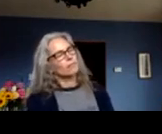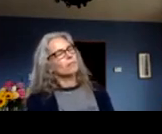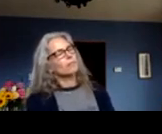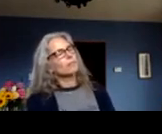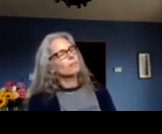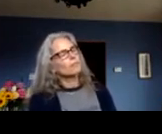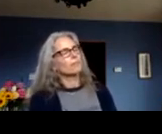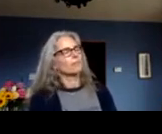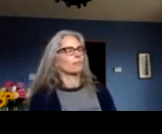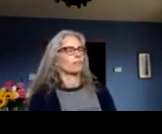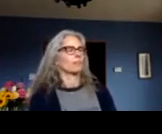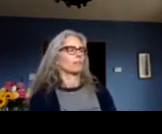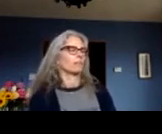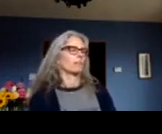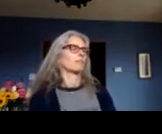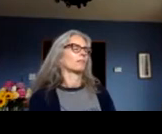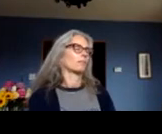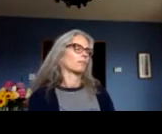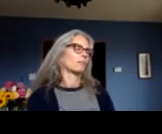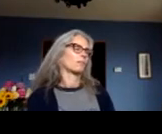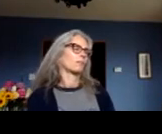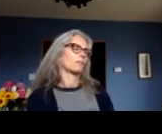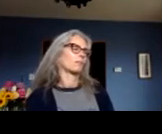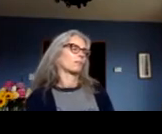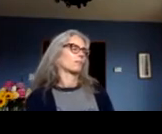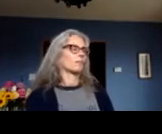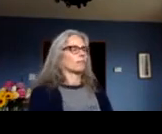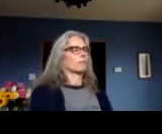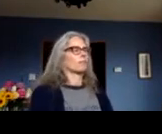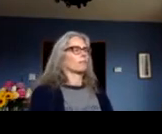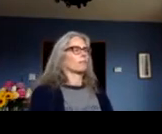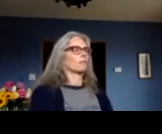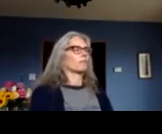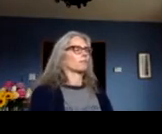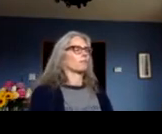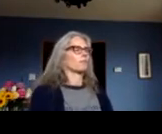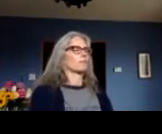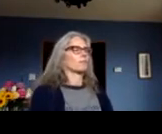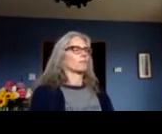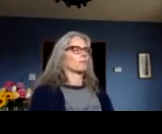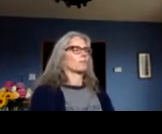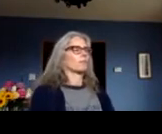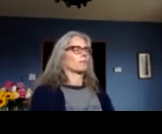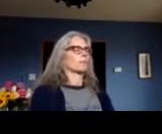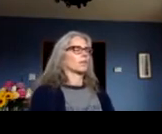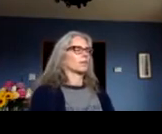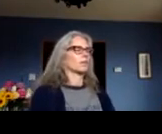to the classwork page. But it is an option. It's a feature that you have, that it does create a classroom folder for you.